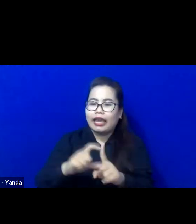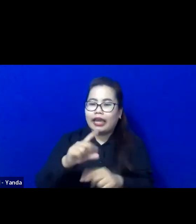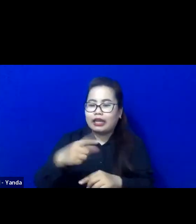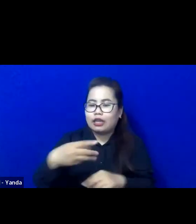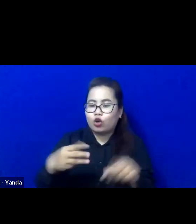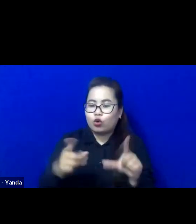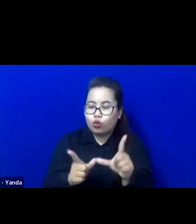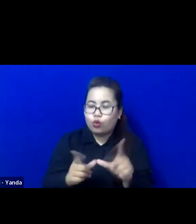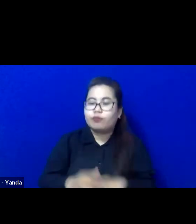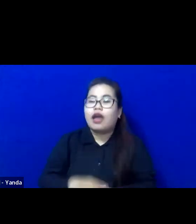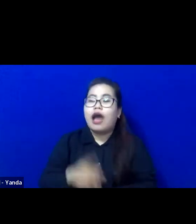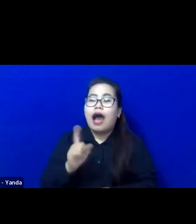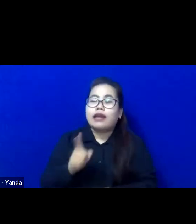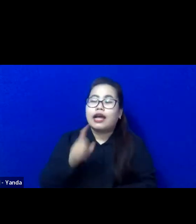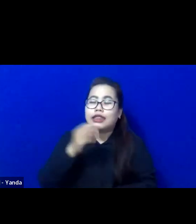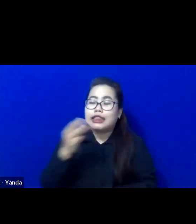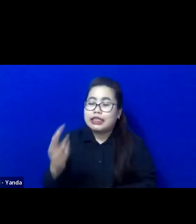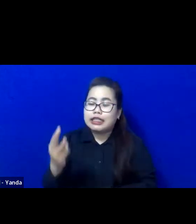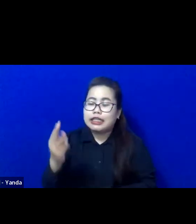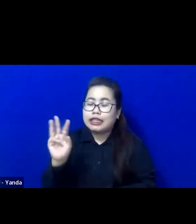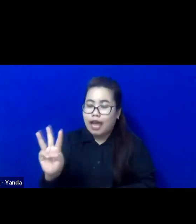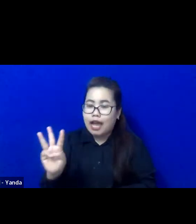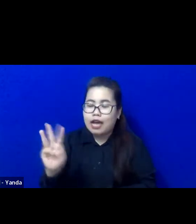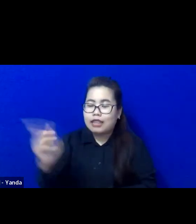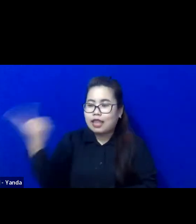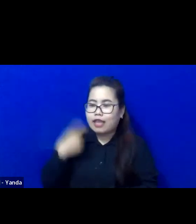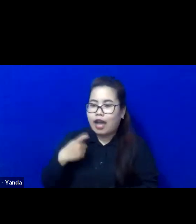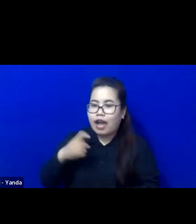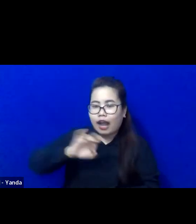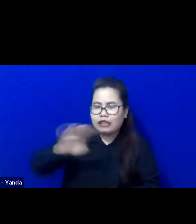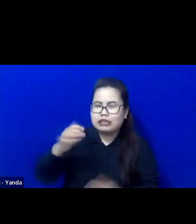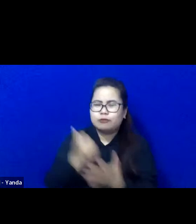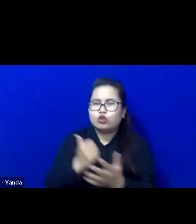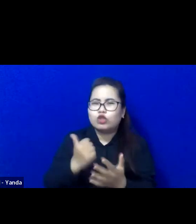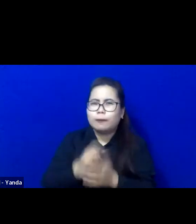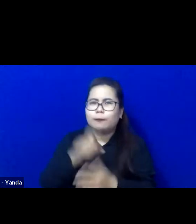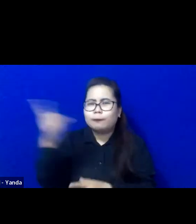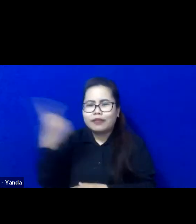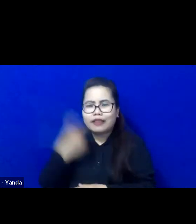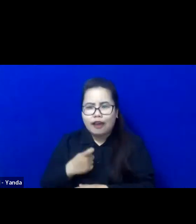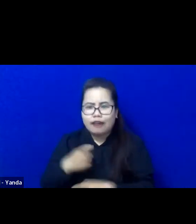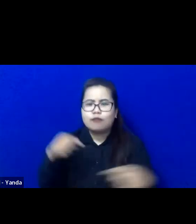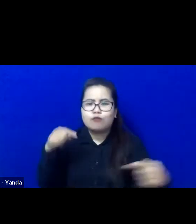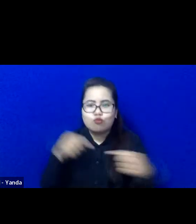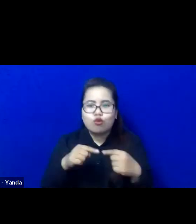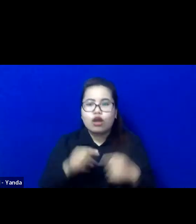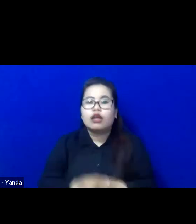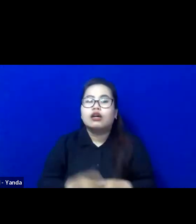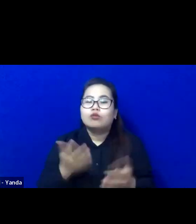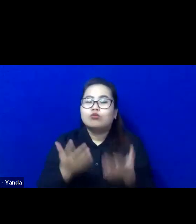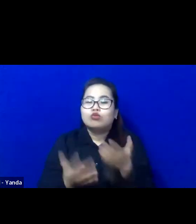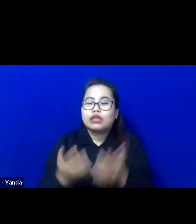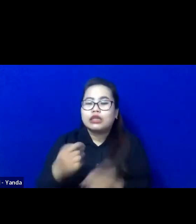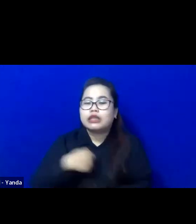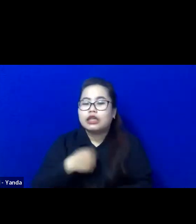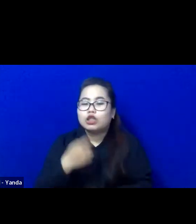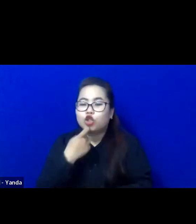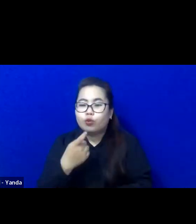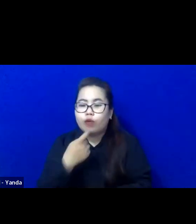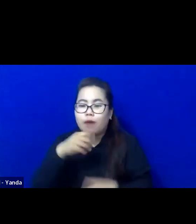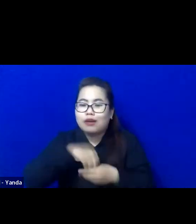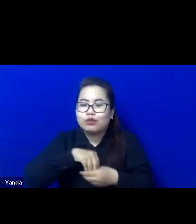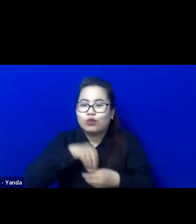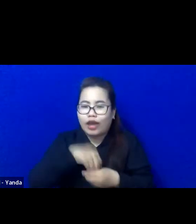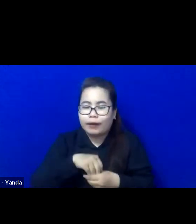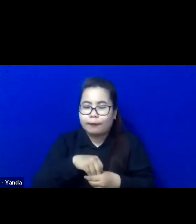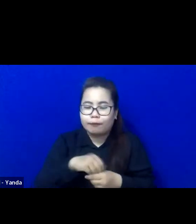related. And so I think I try to squeeze in the questions. The main questions will be, what is your advice or